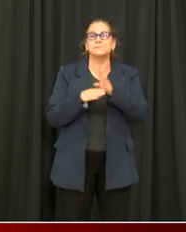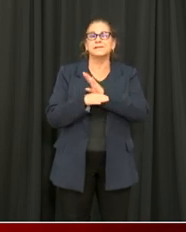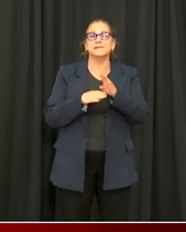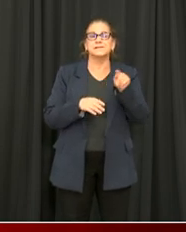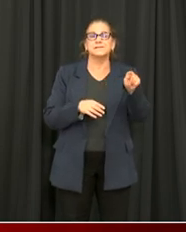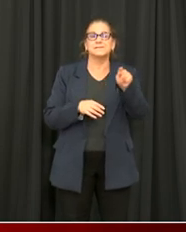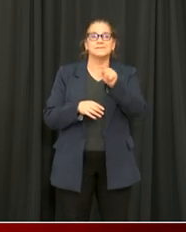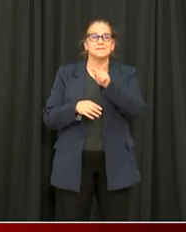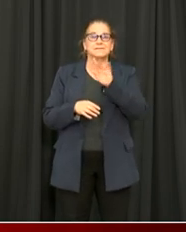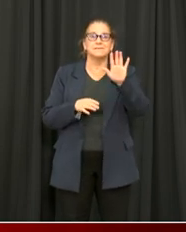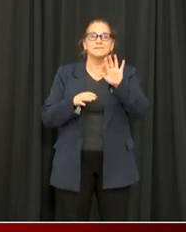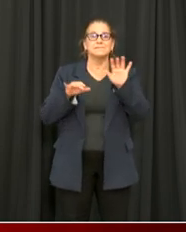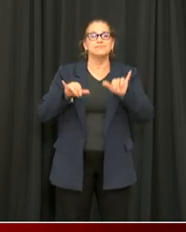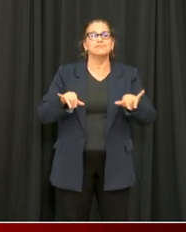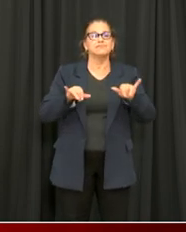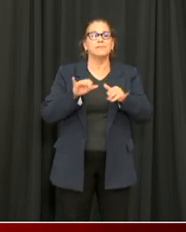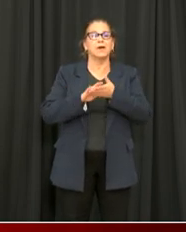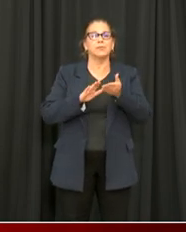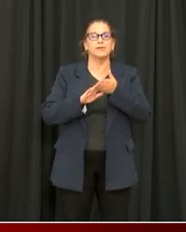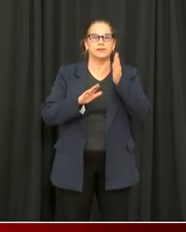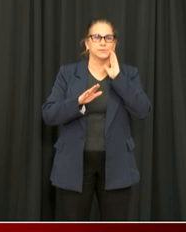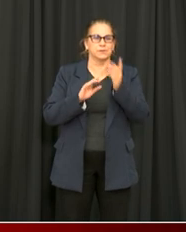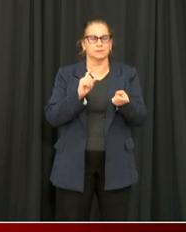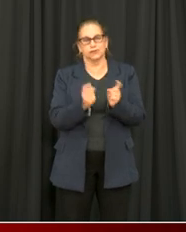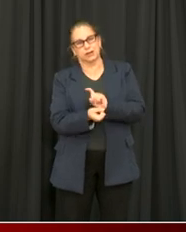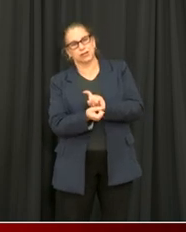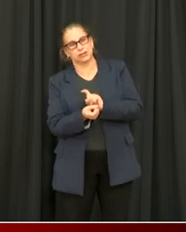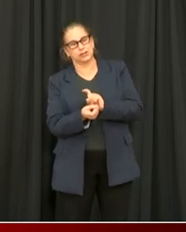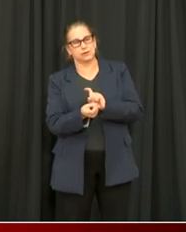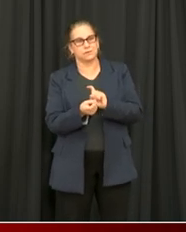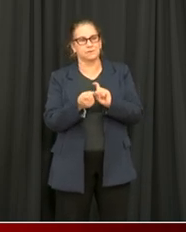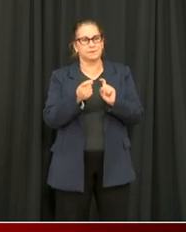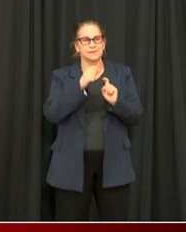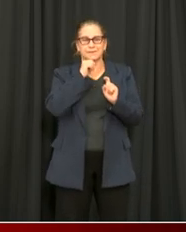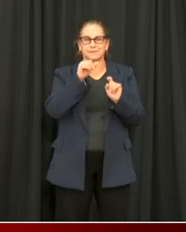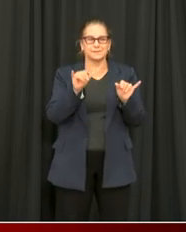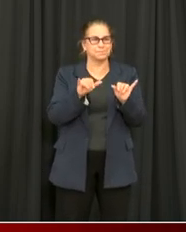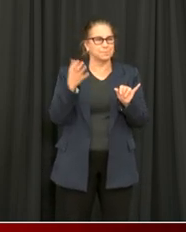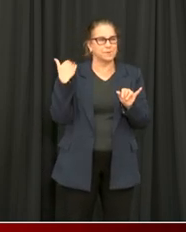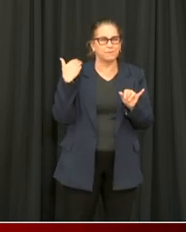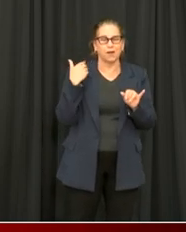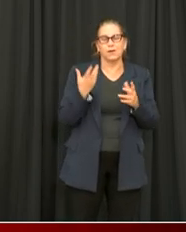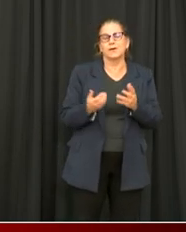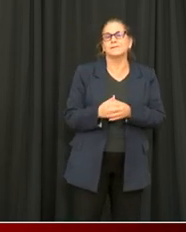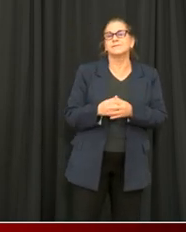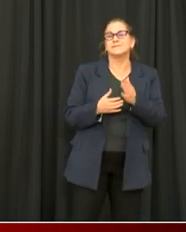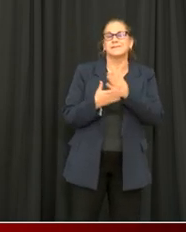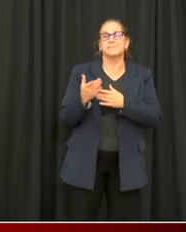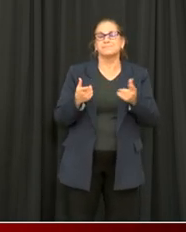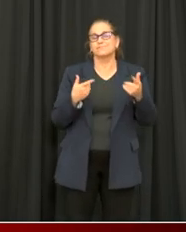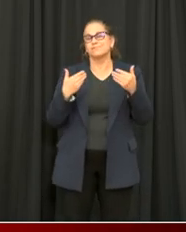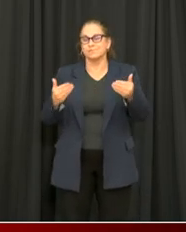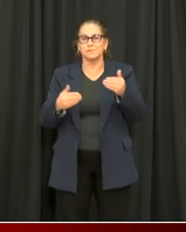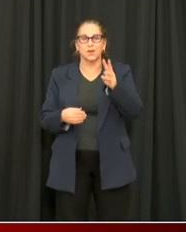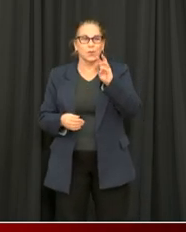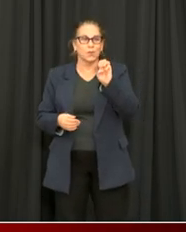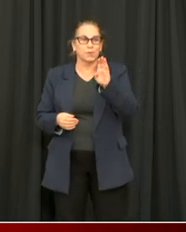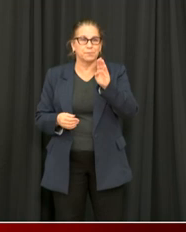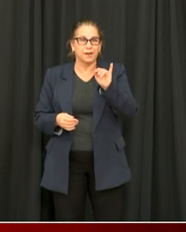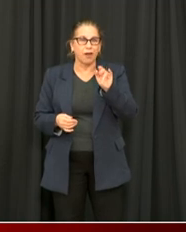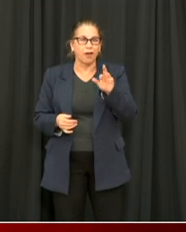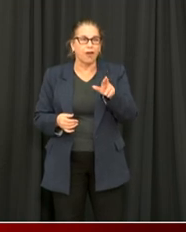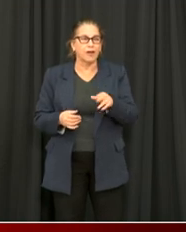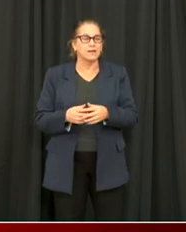guidance document, we will be hosting webinars for them to be able to ask questions of the public health